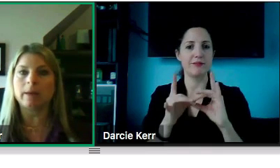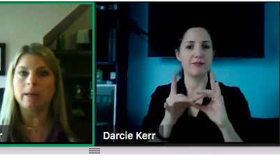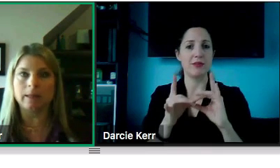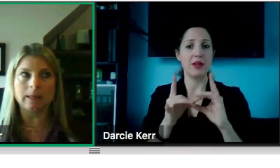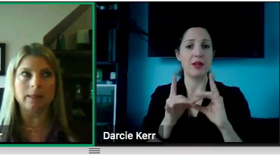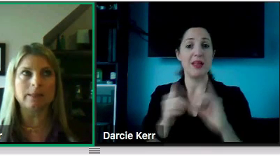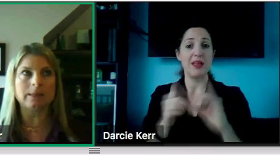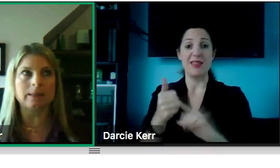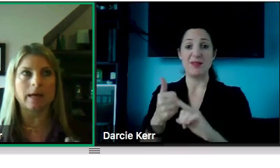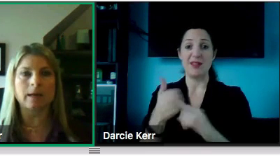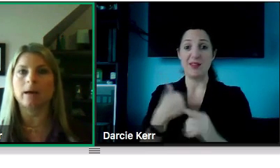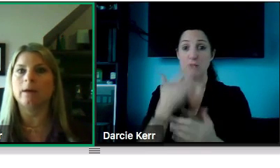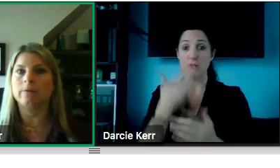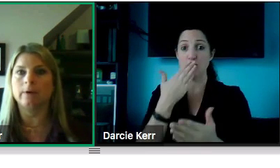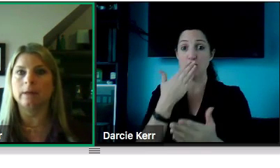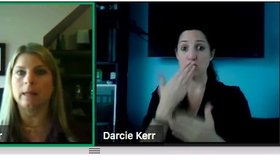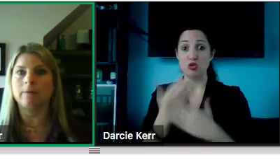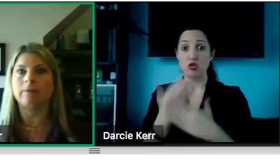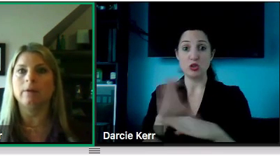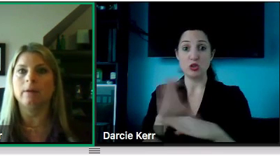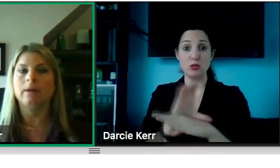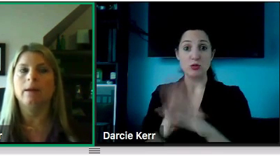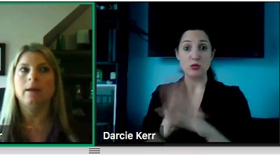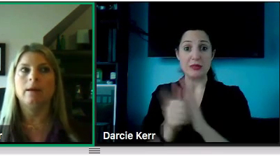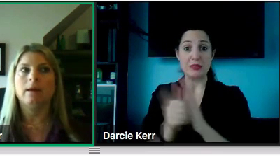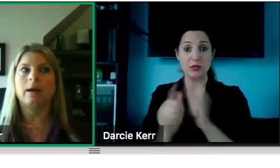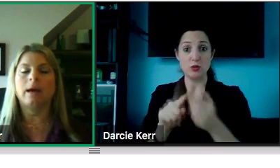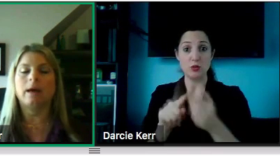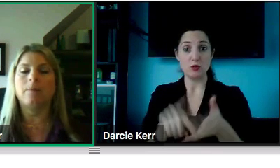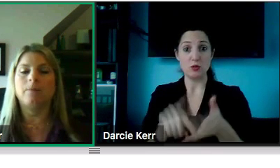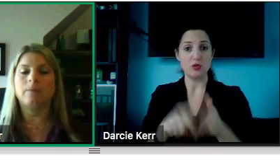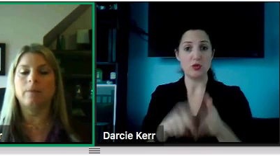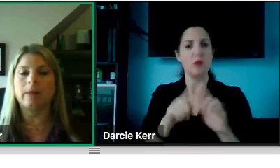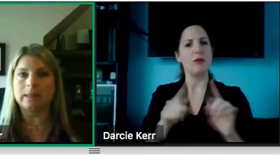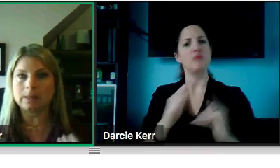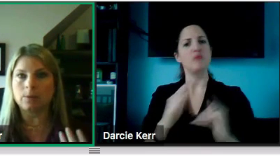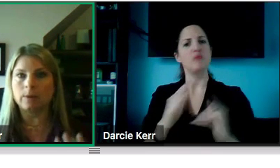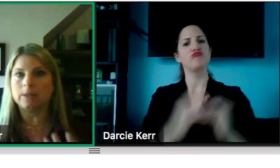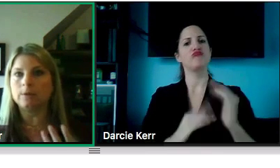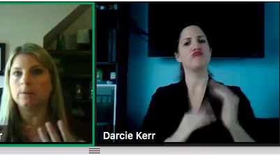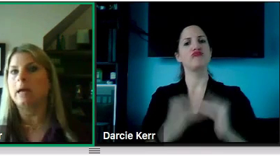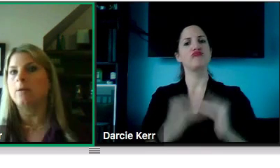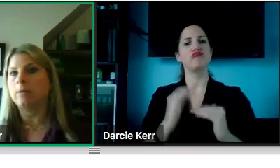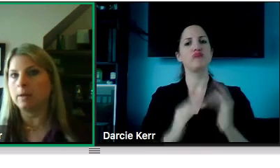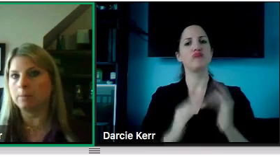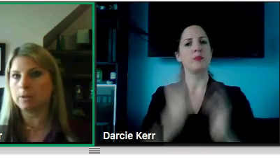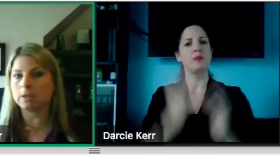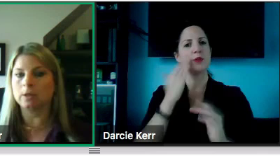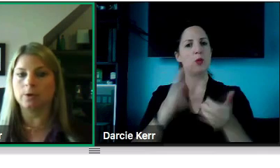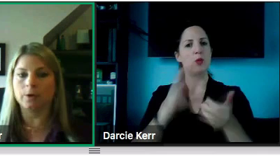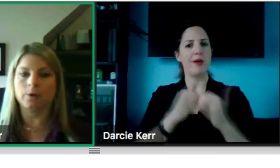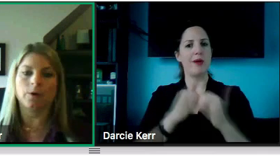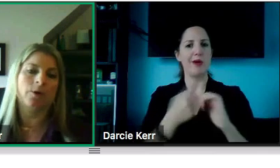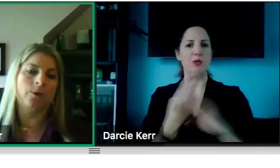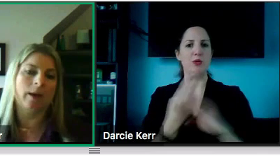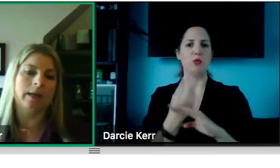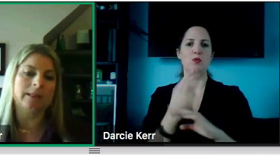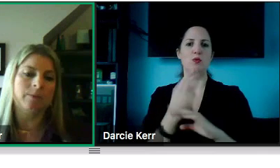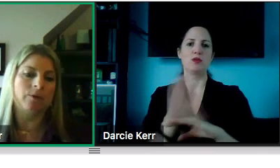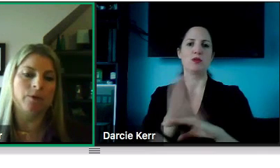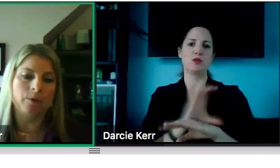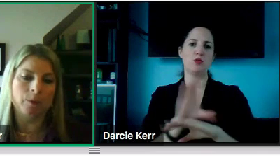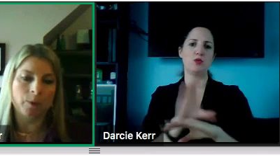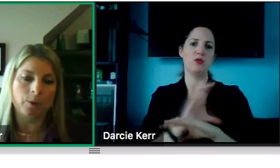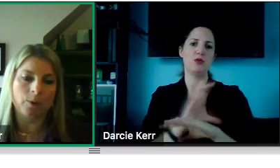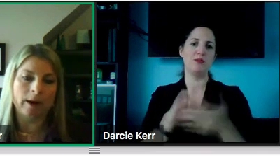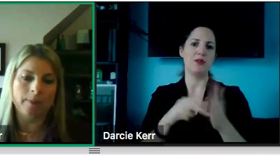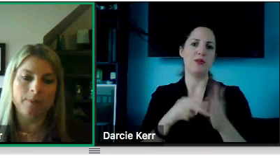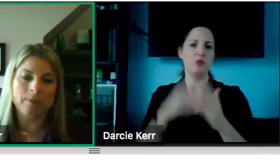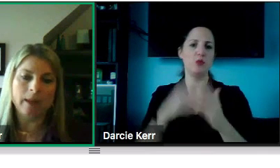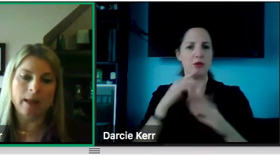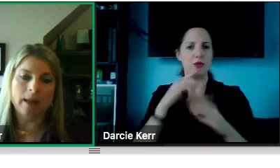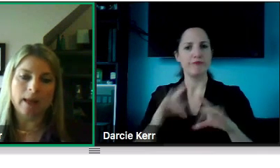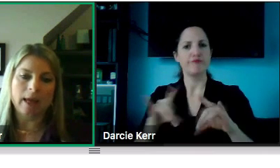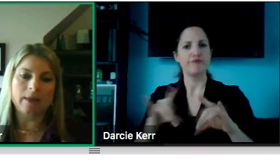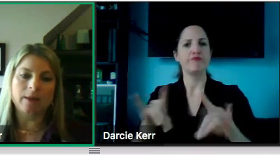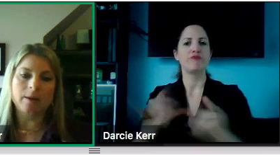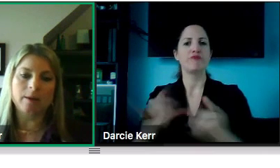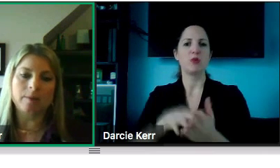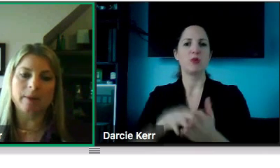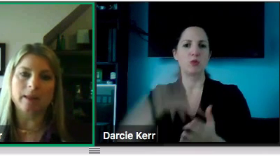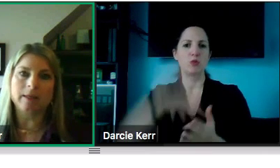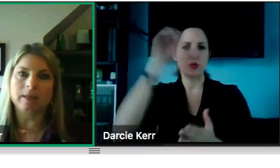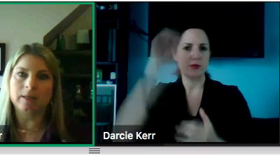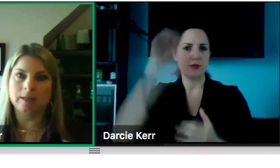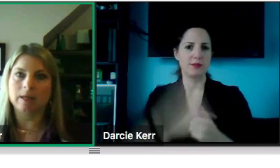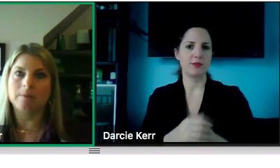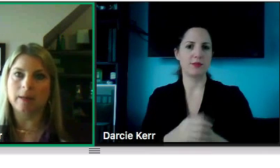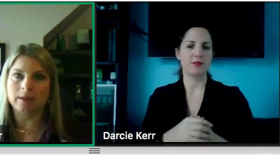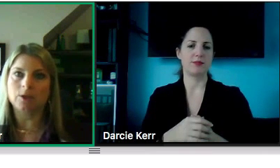begin with, but at least that comfort level that's going to allow them to learn and grow as they move through the program. And